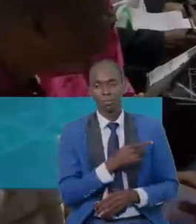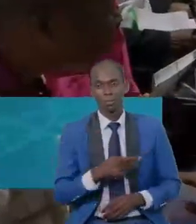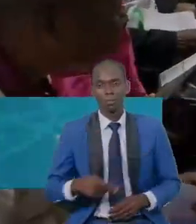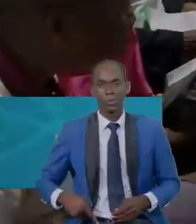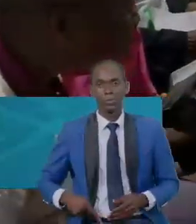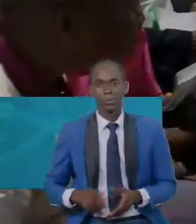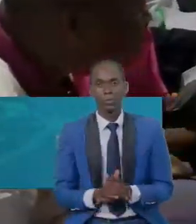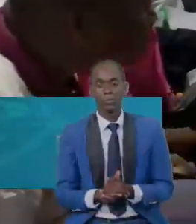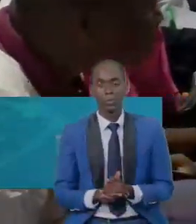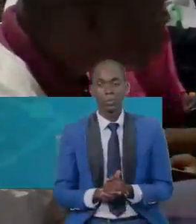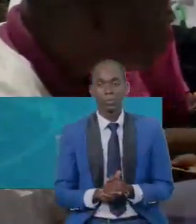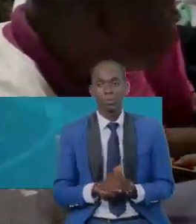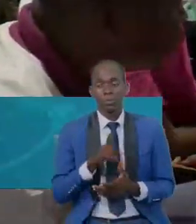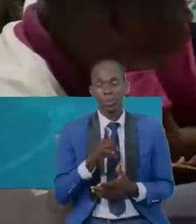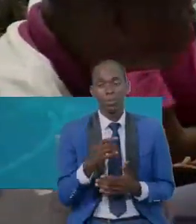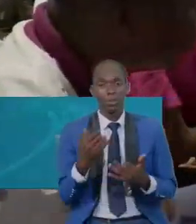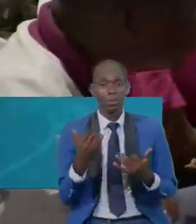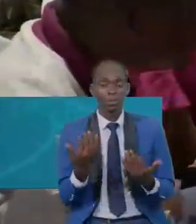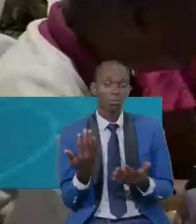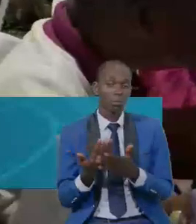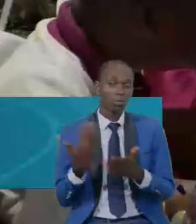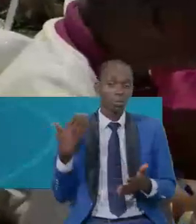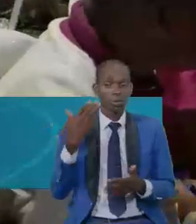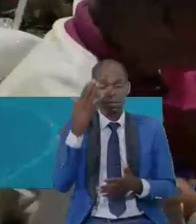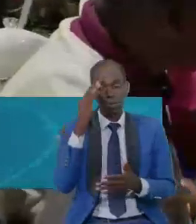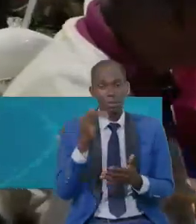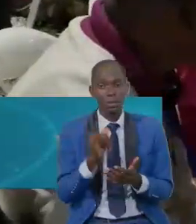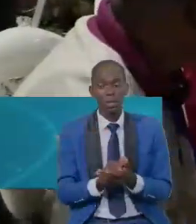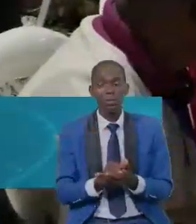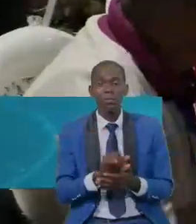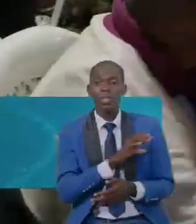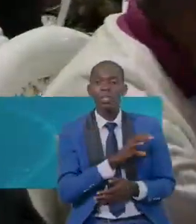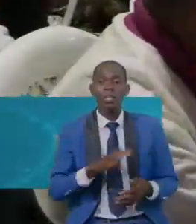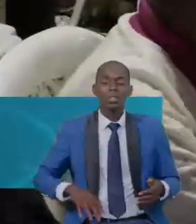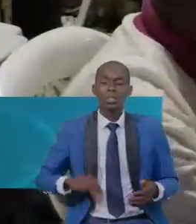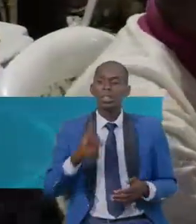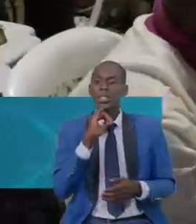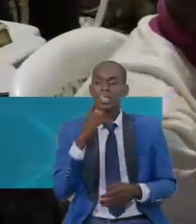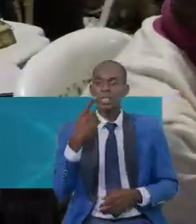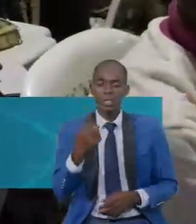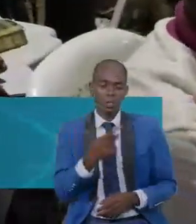Prince. You already know now that Christ is that Prince of Peace.